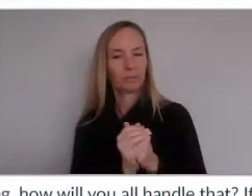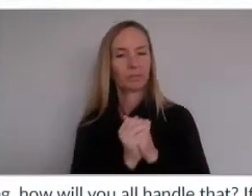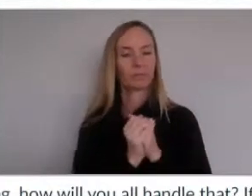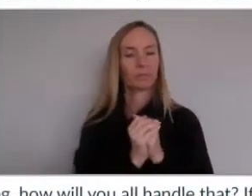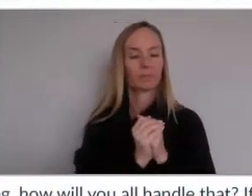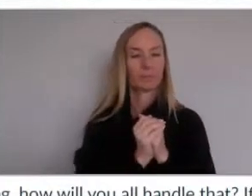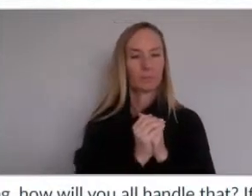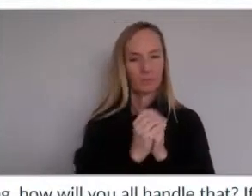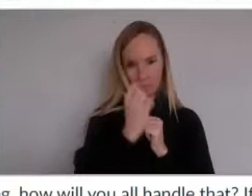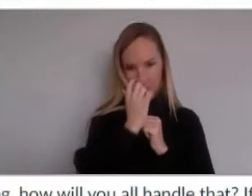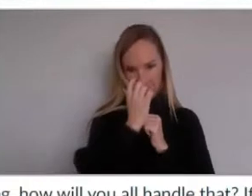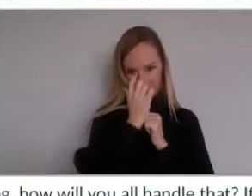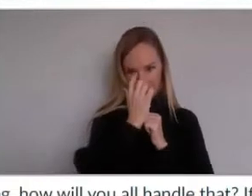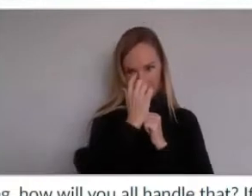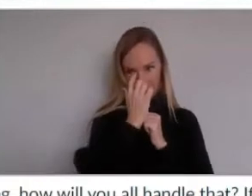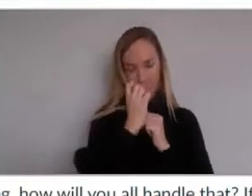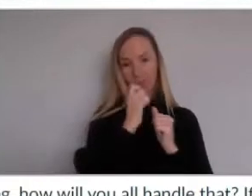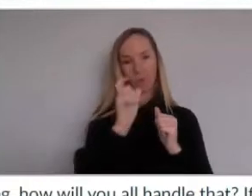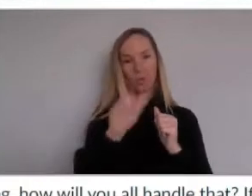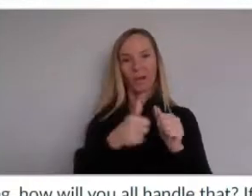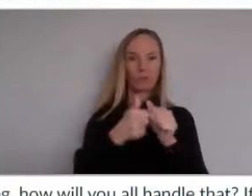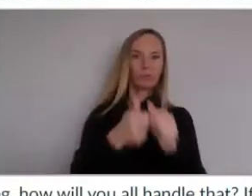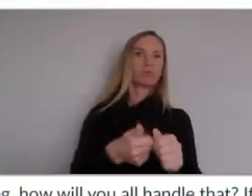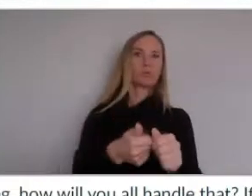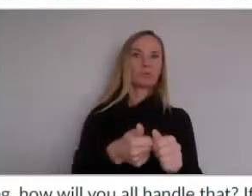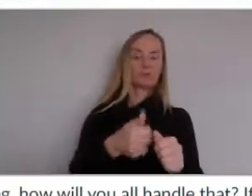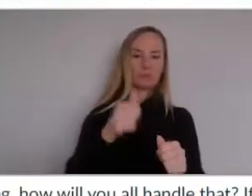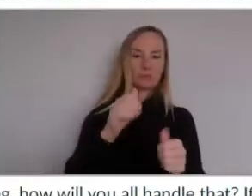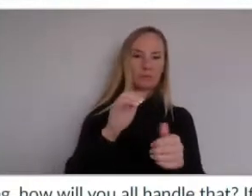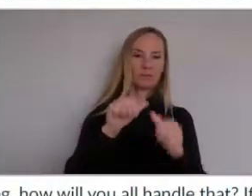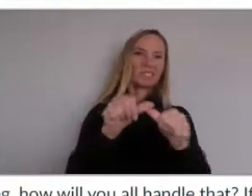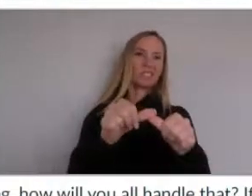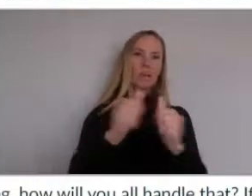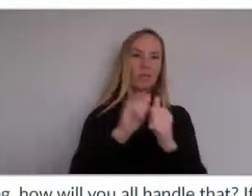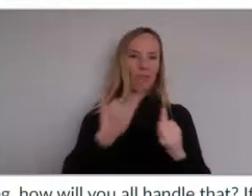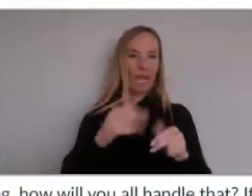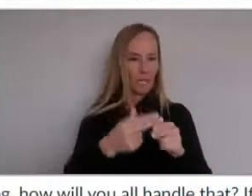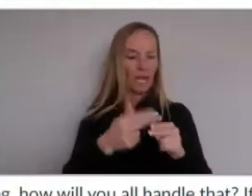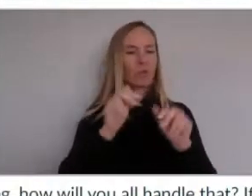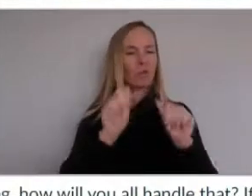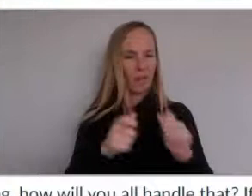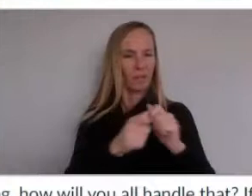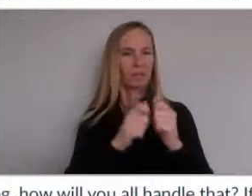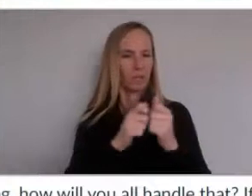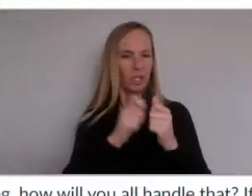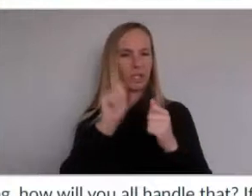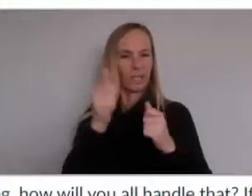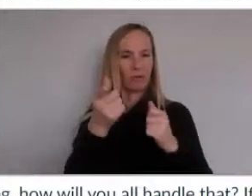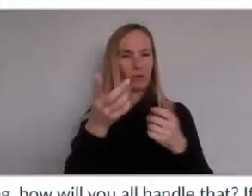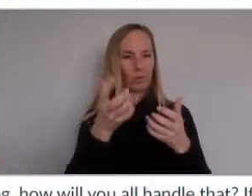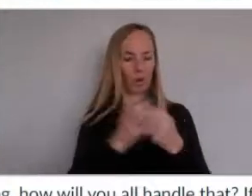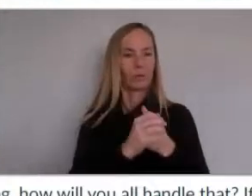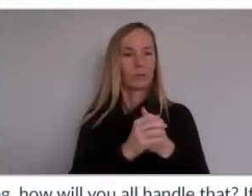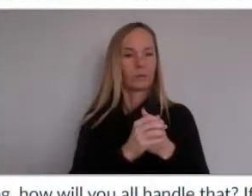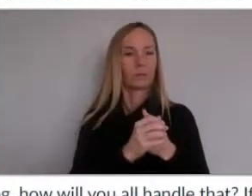So you don't have to stay married to that name. So then you want to create a Google Doc, and you could